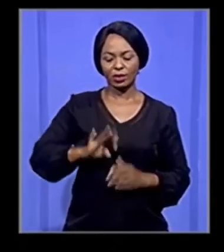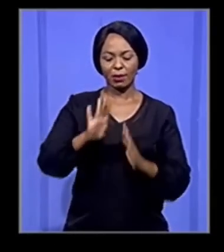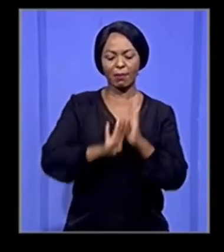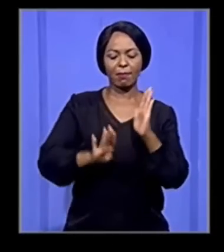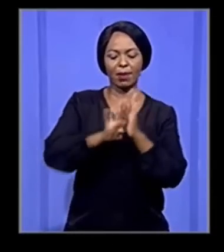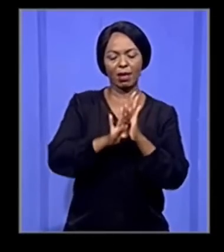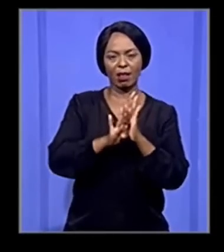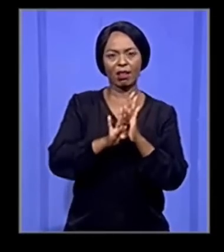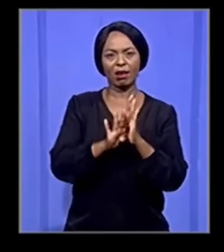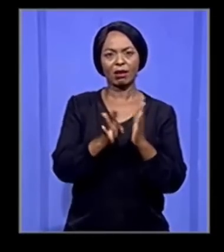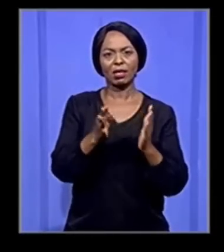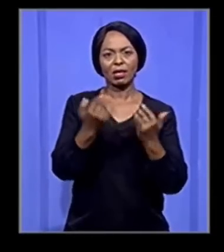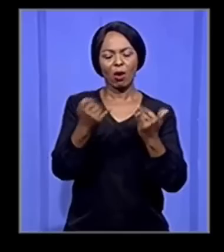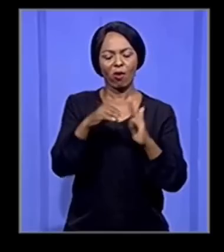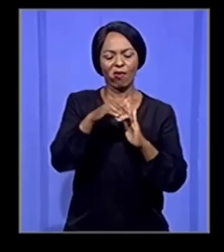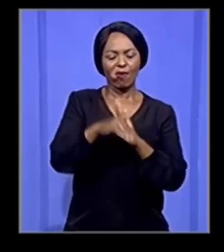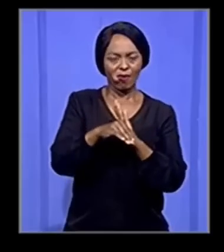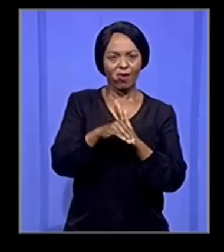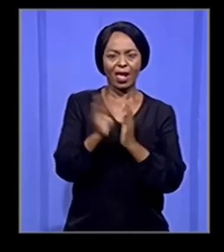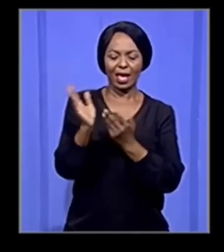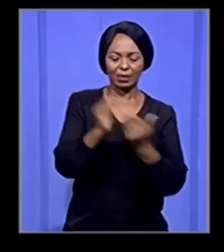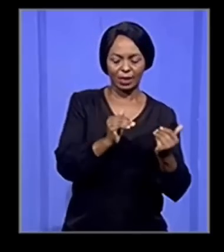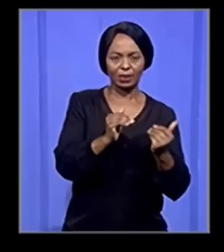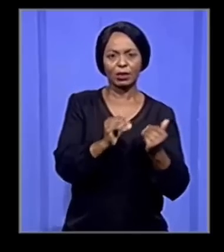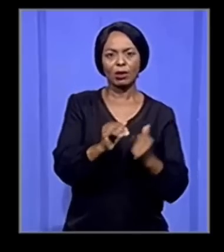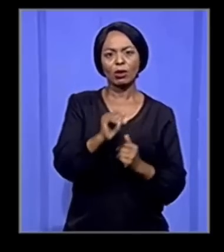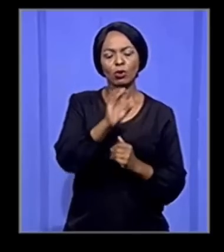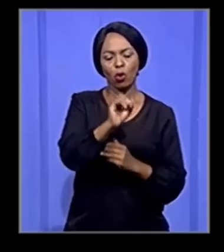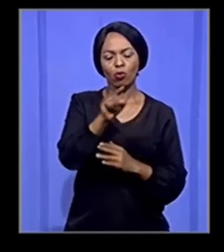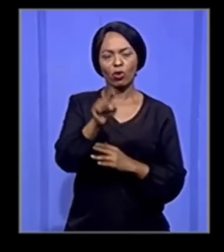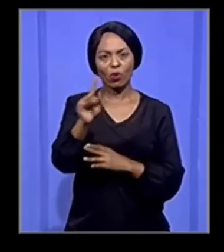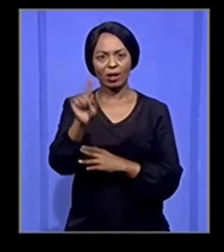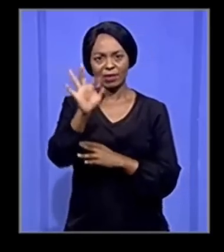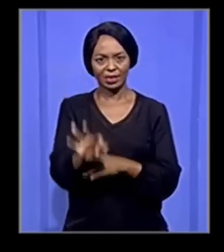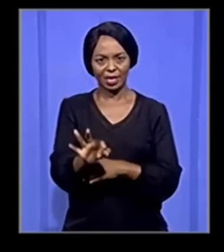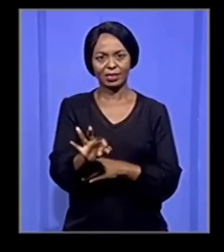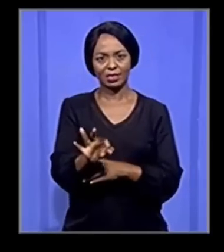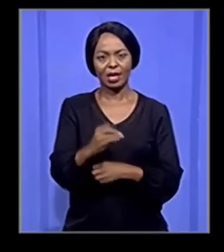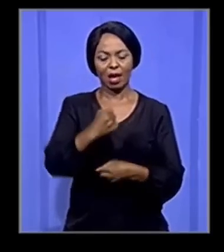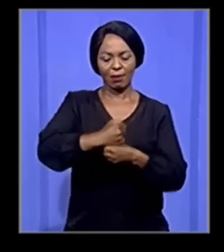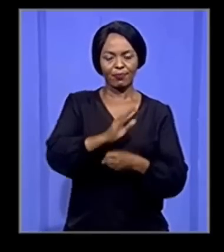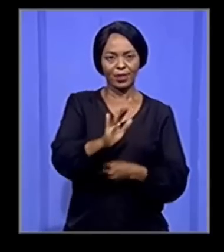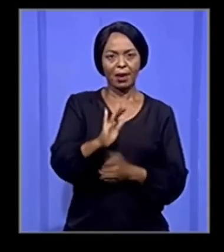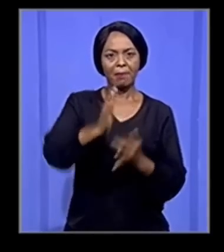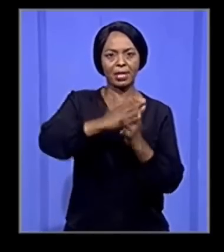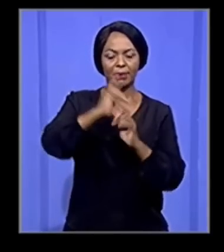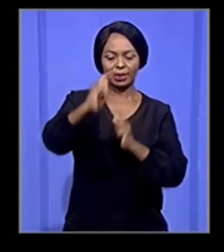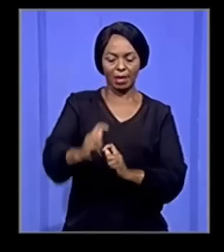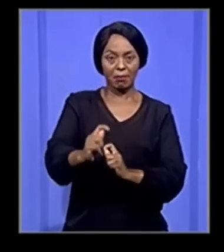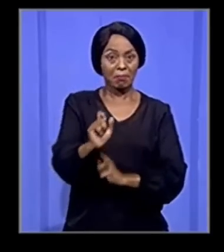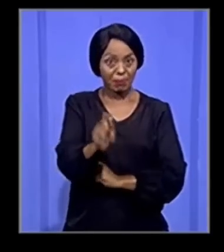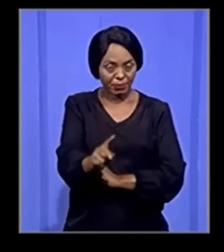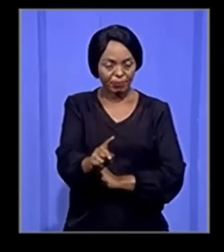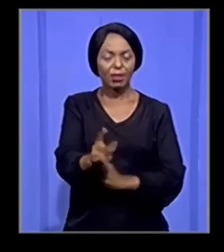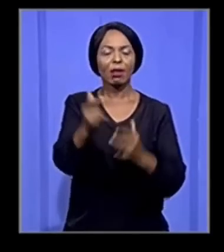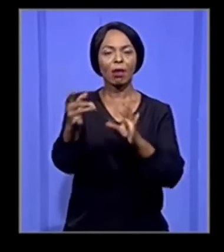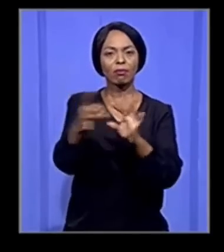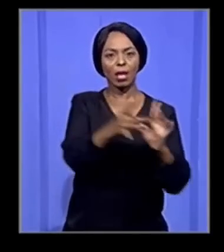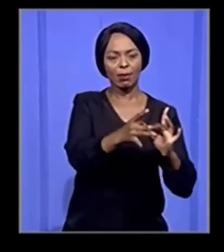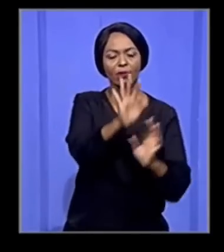nevertheless expected to decline by an average 0.1% per annum in the medium term. This is relative to